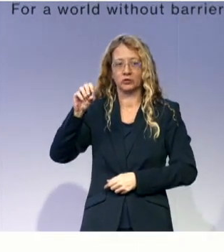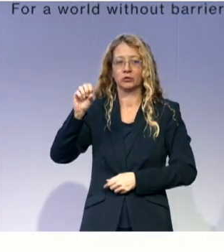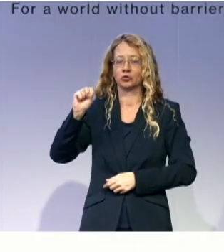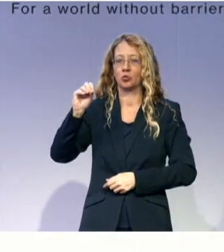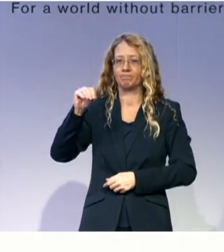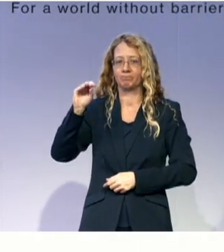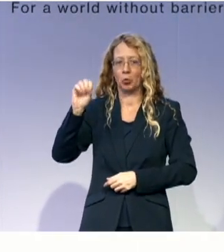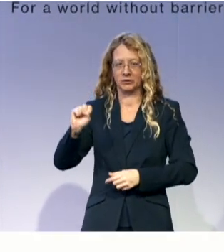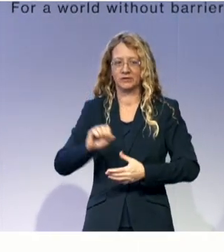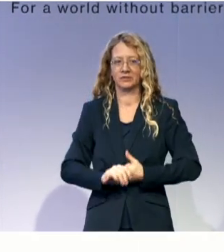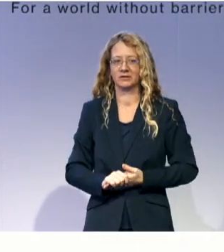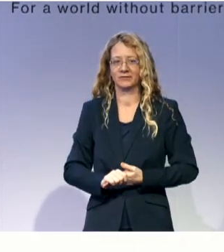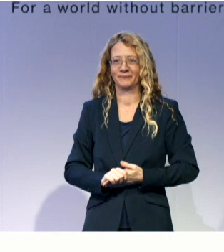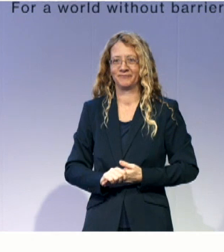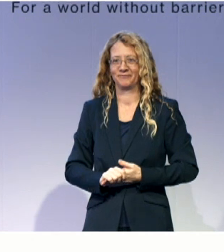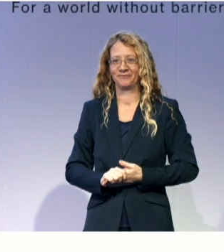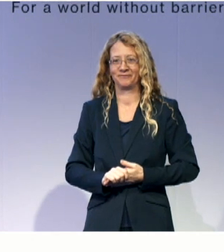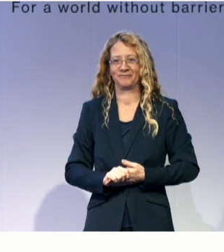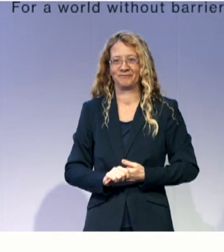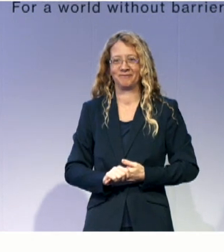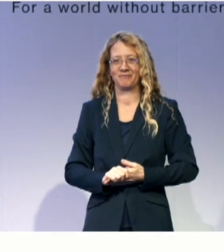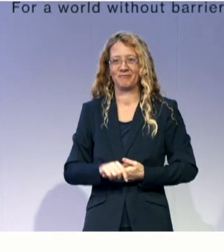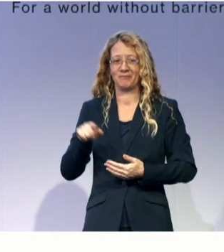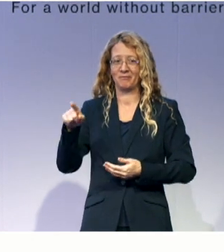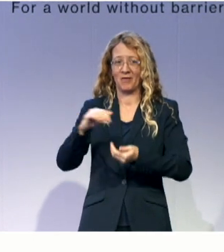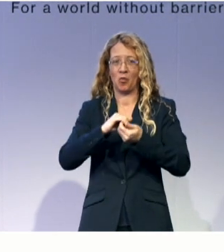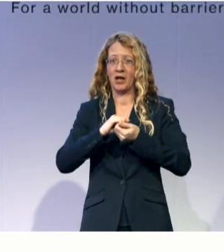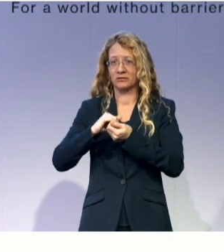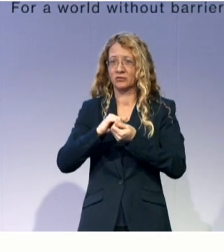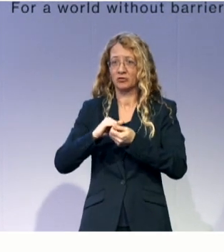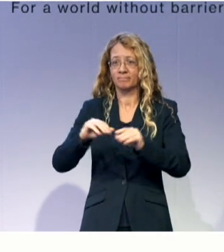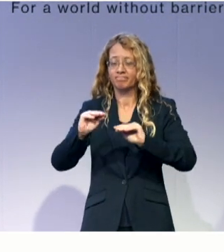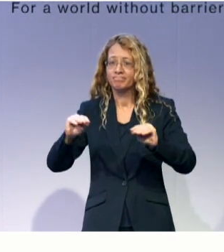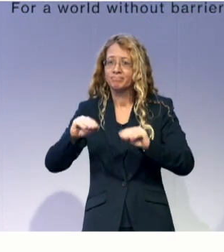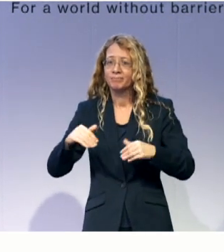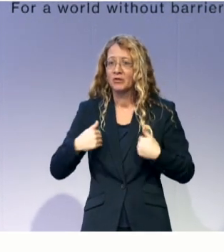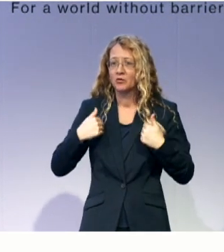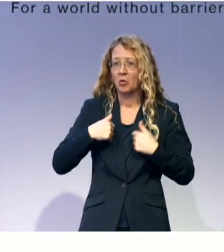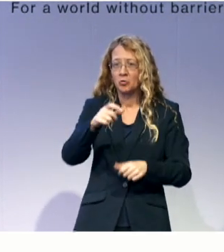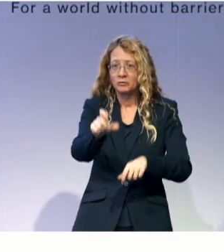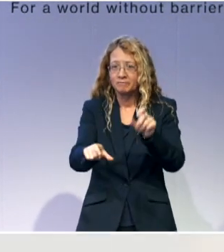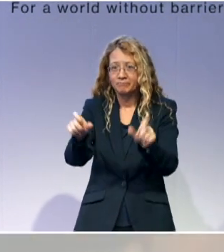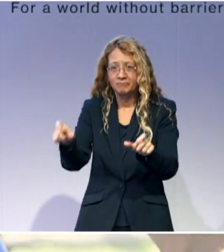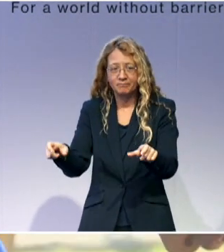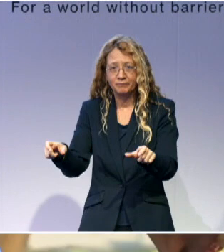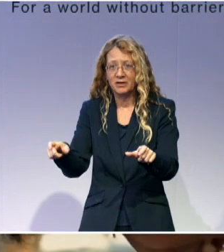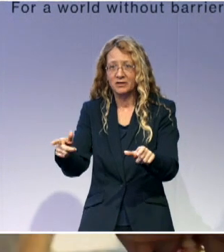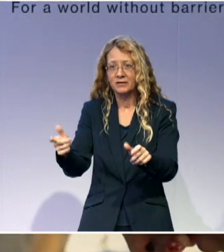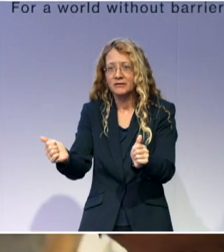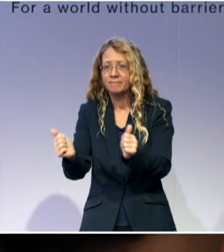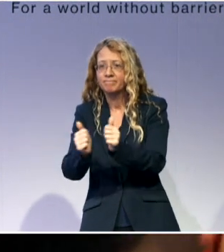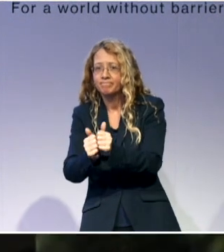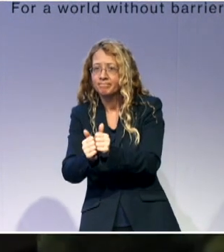Unidos trains young volunteers as allies who accompany people with disabilities to take part in